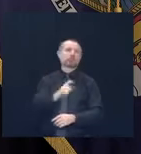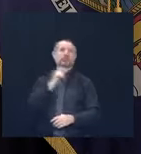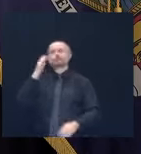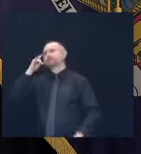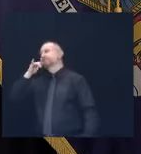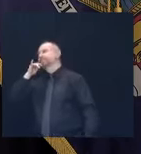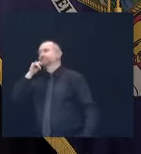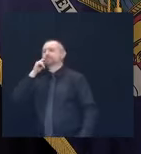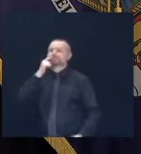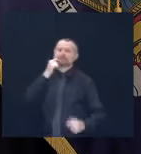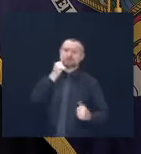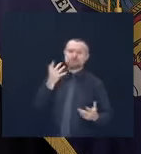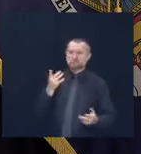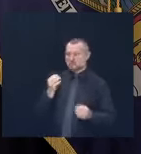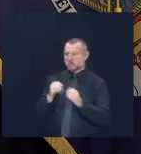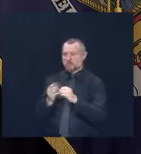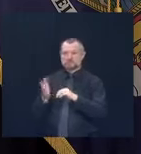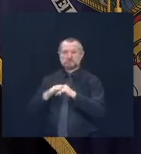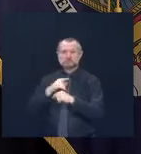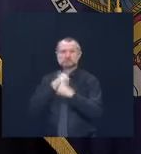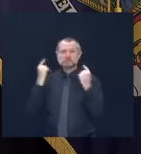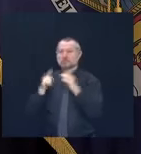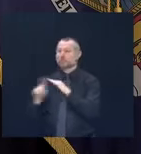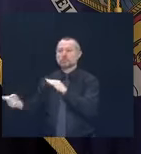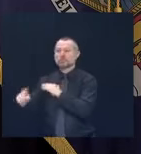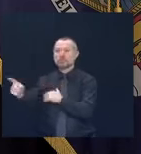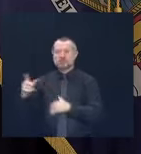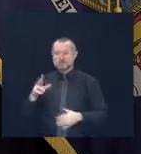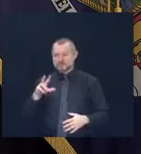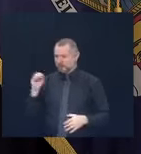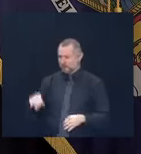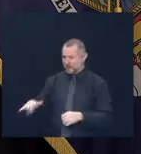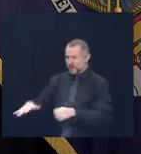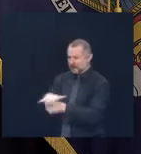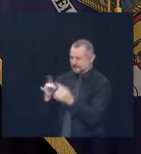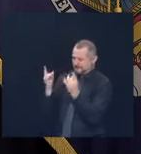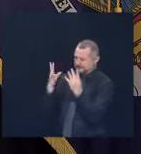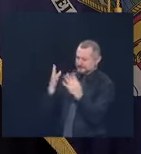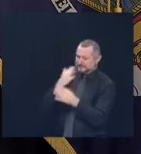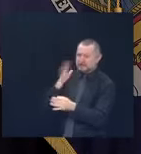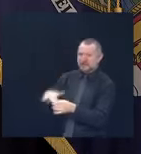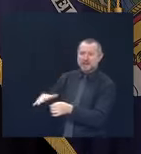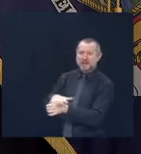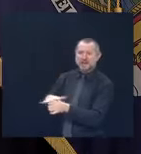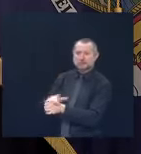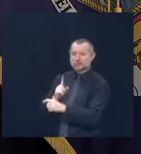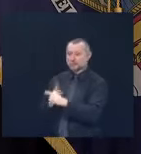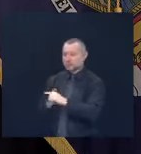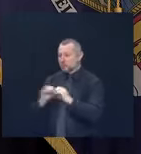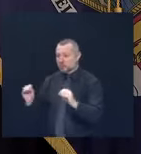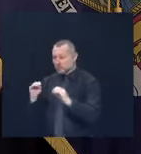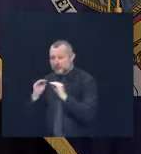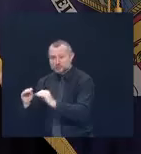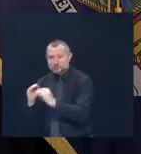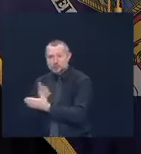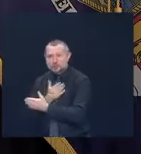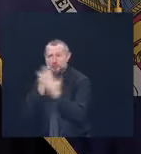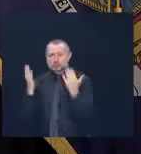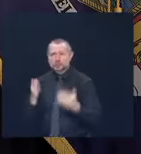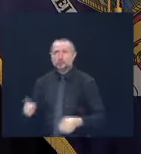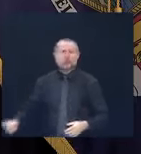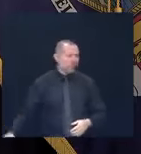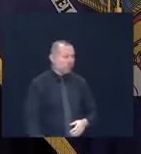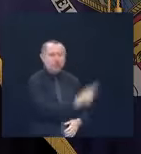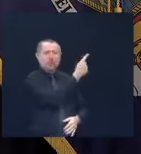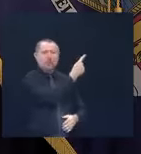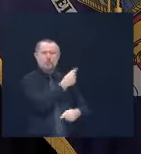in a 3% community, right? Not being educated. Have them go to the school